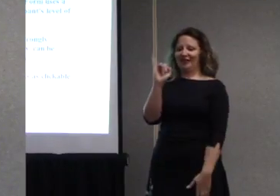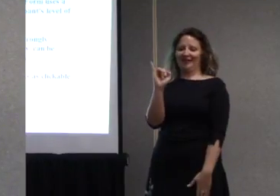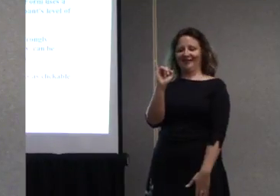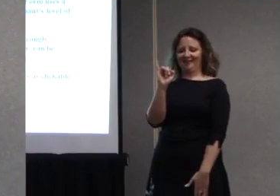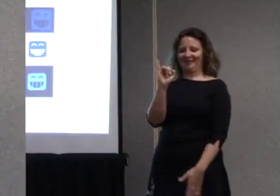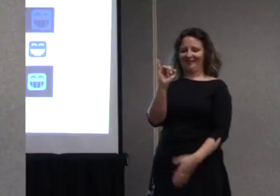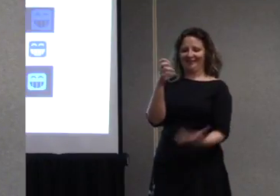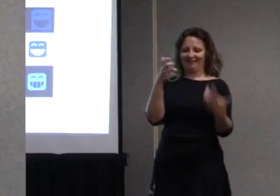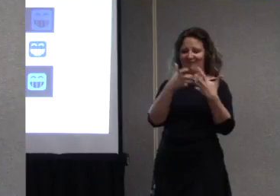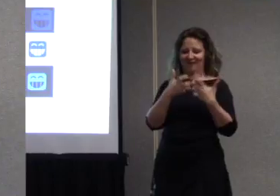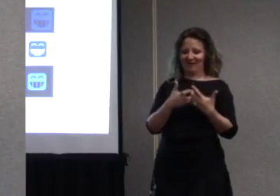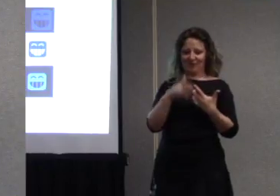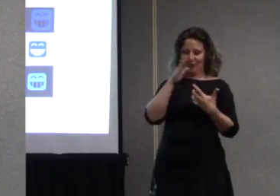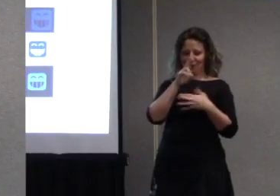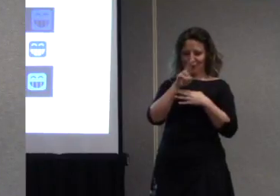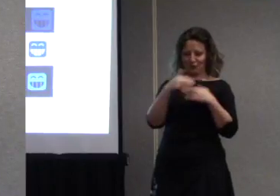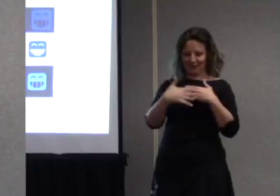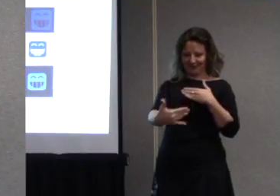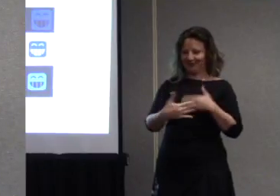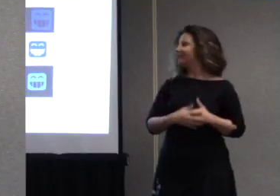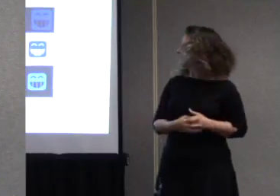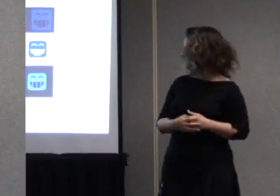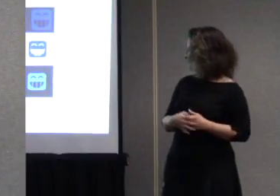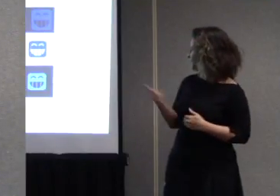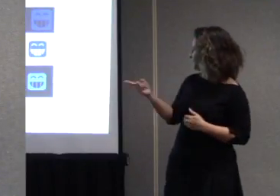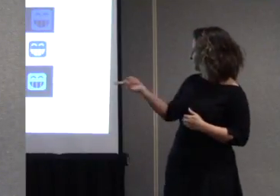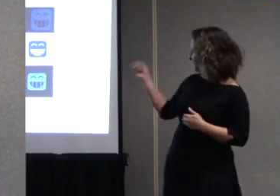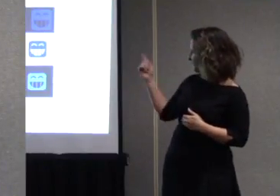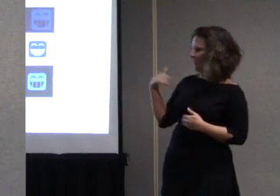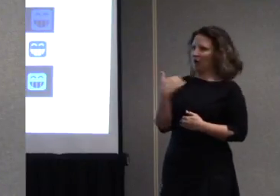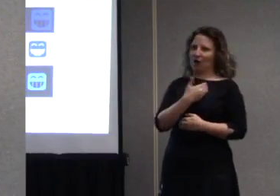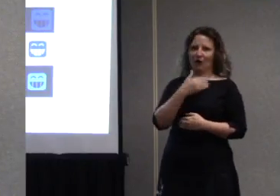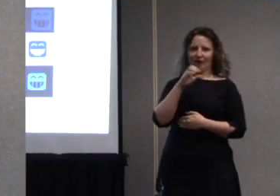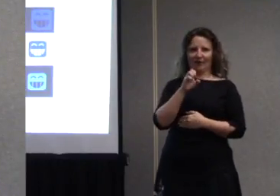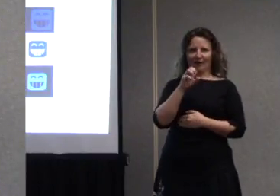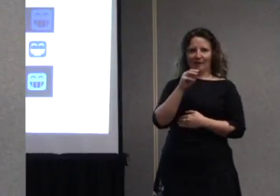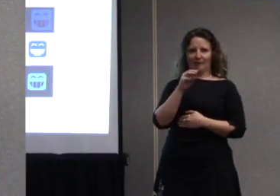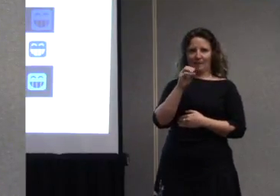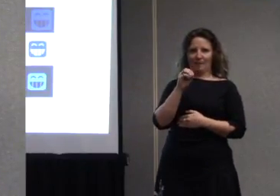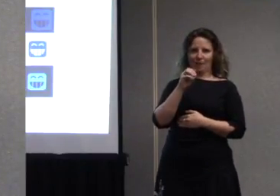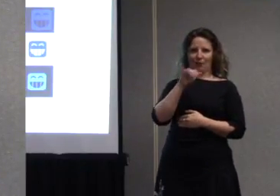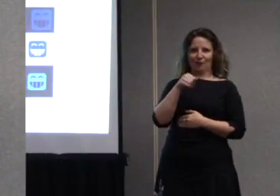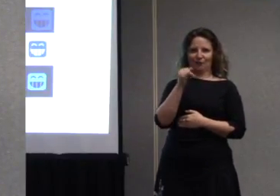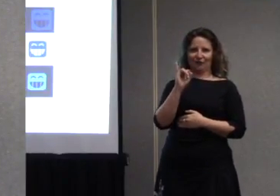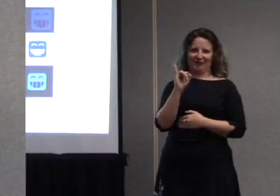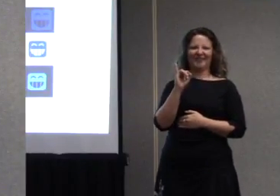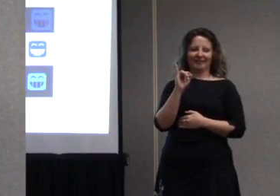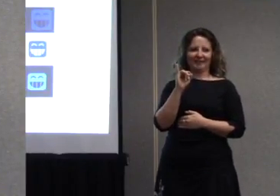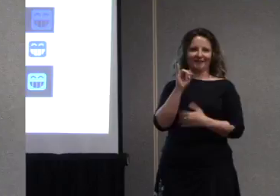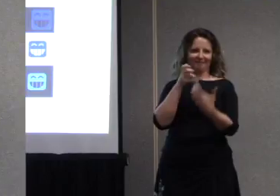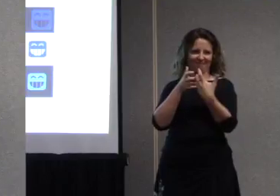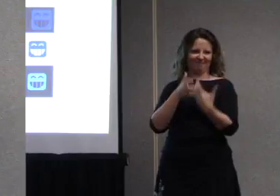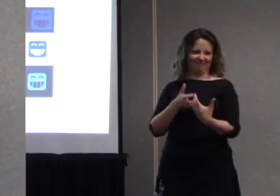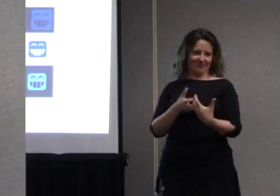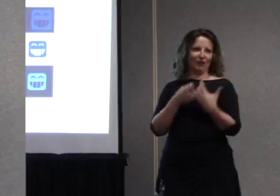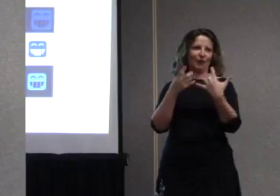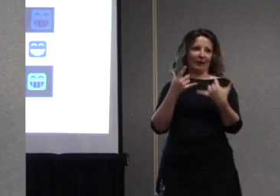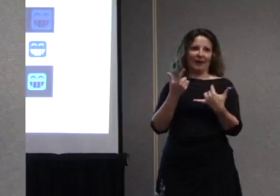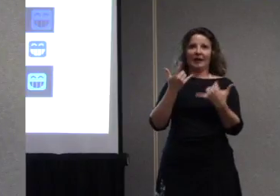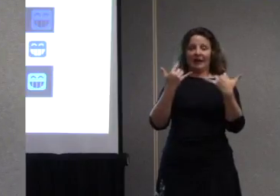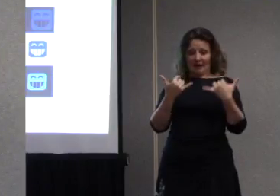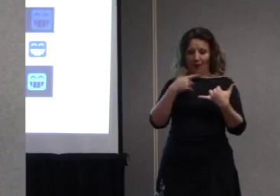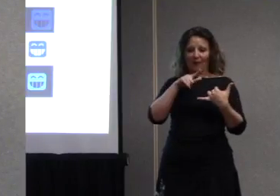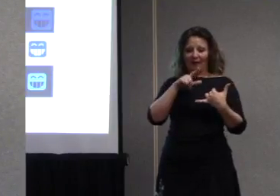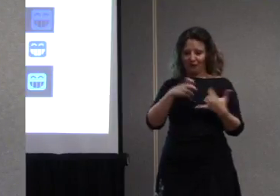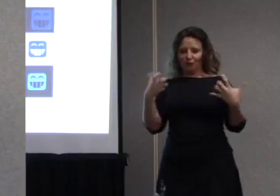emoji anchors that are going to be used. And that's the emoji anchors that were used. And